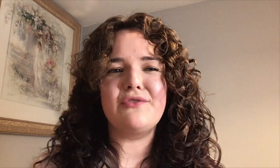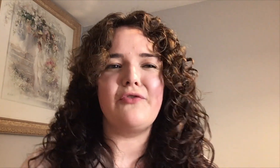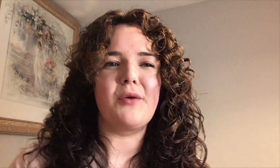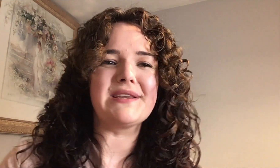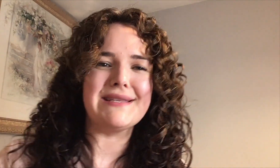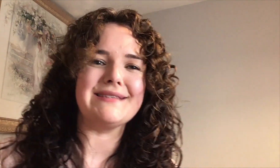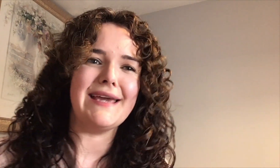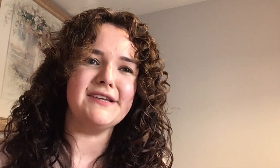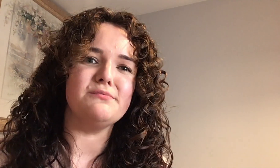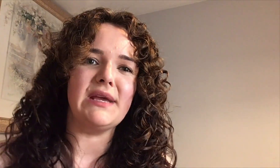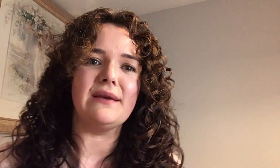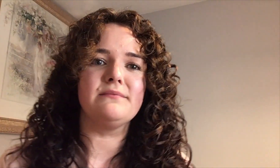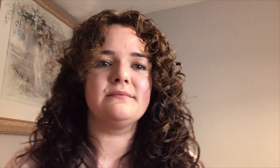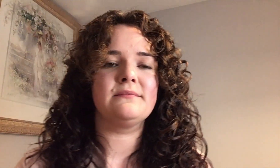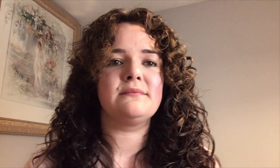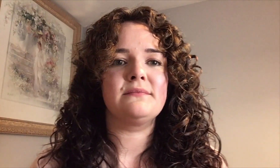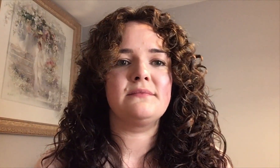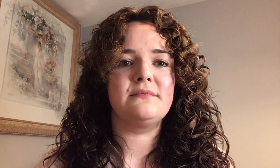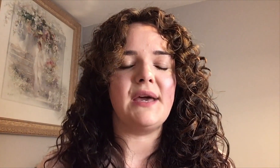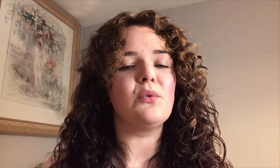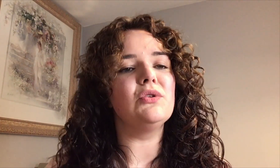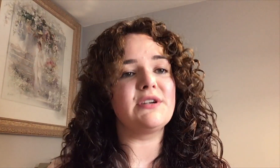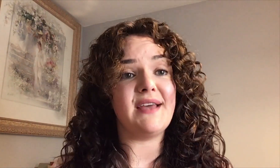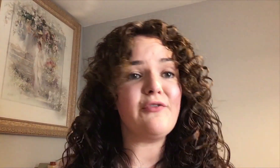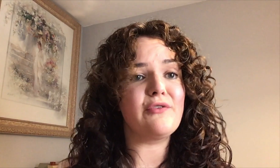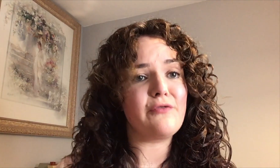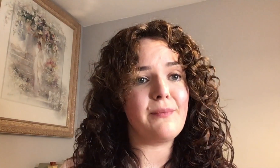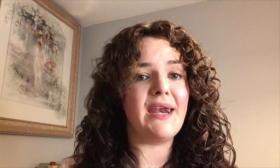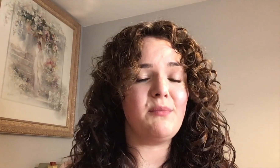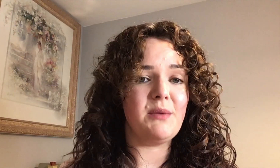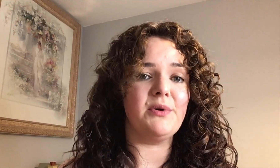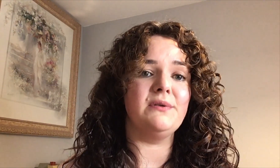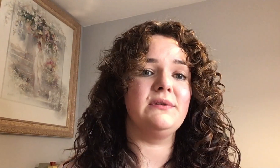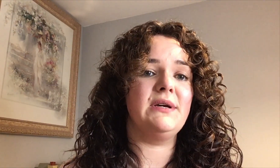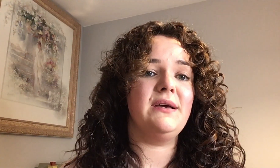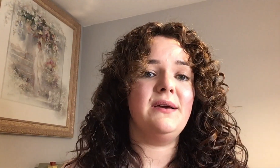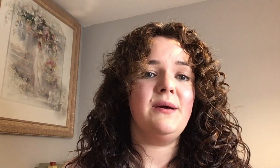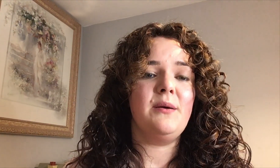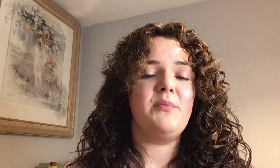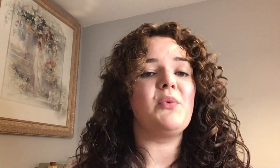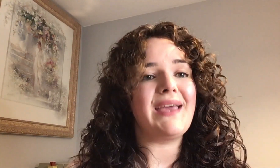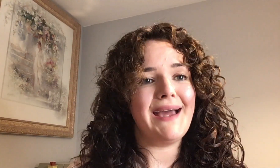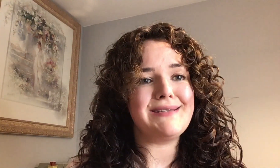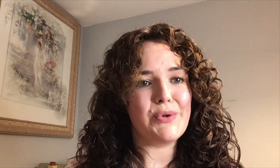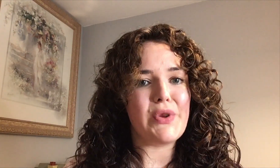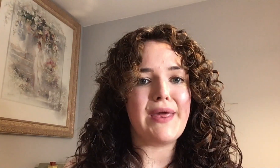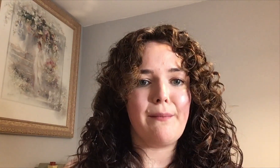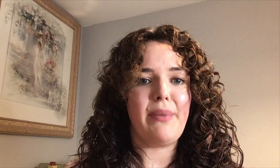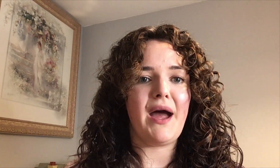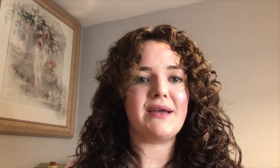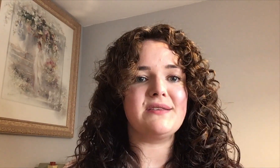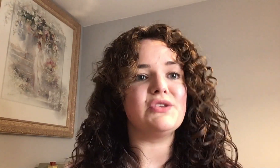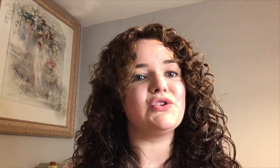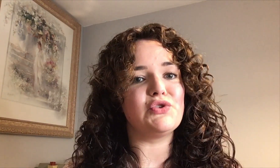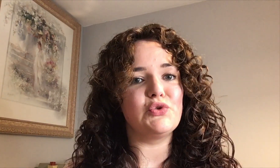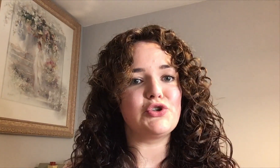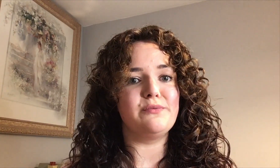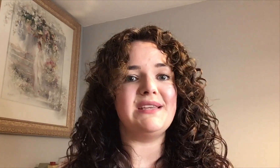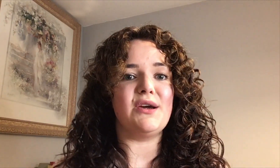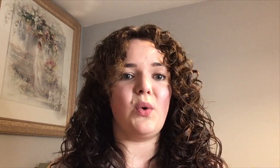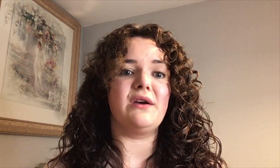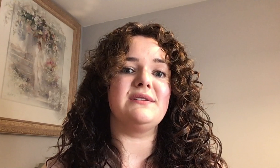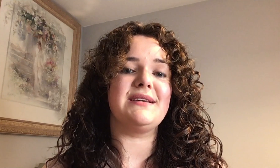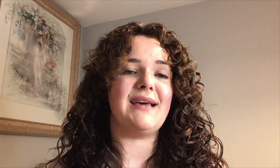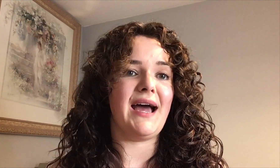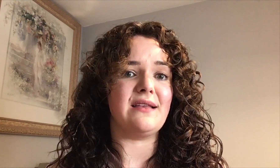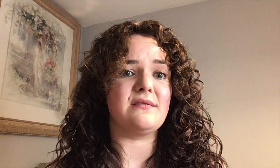What does conforming to this age mean? It will look different for many people, but we can't ignore the impact that the social